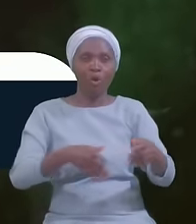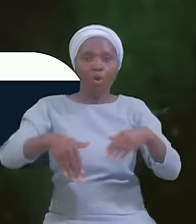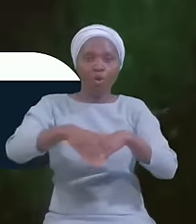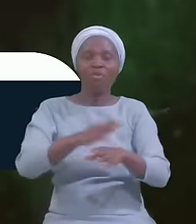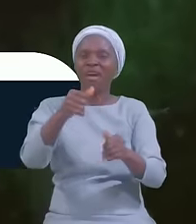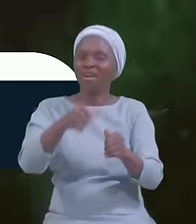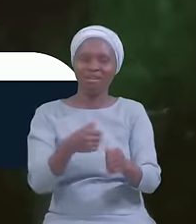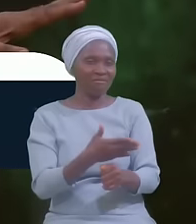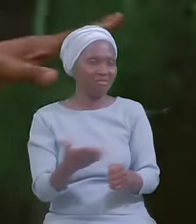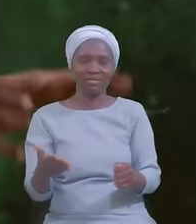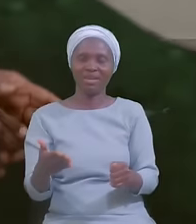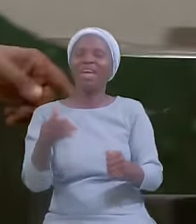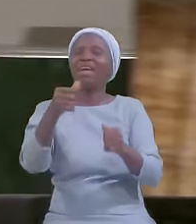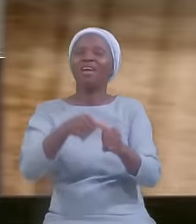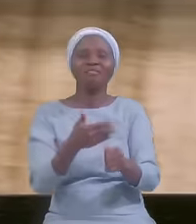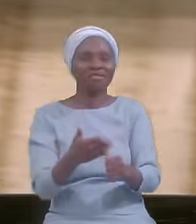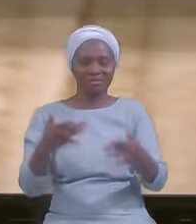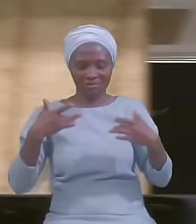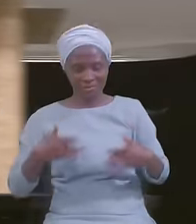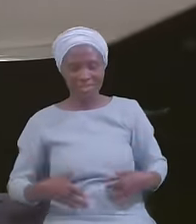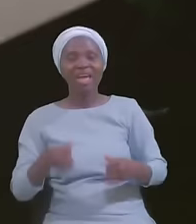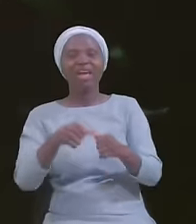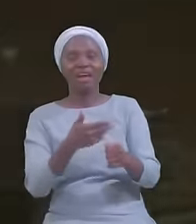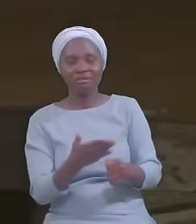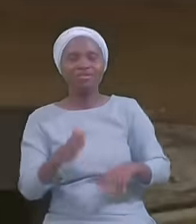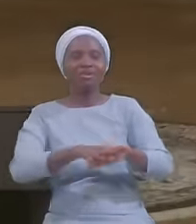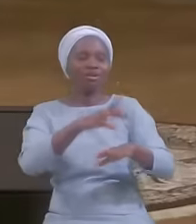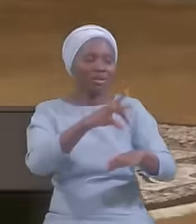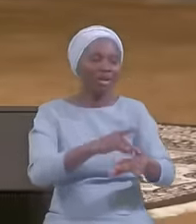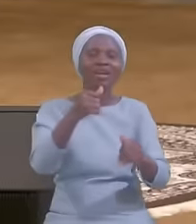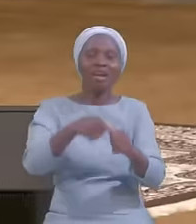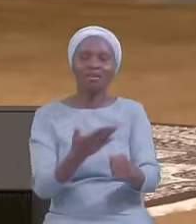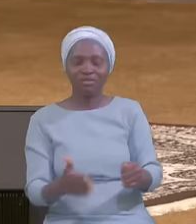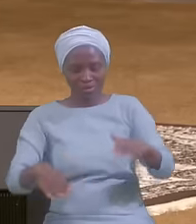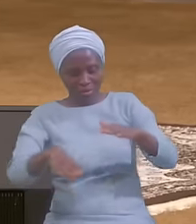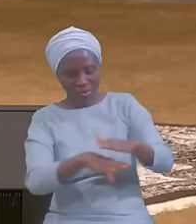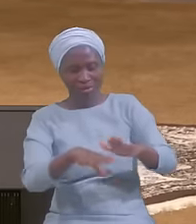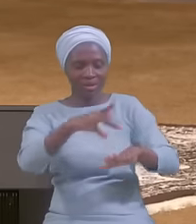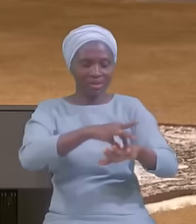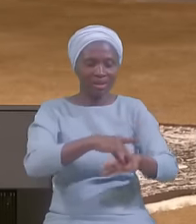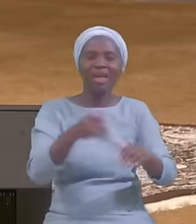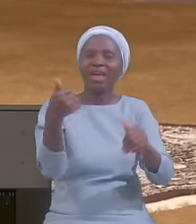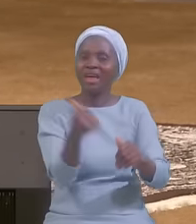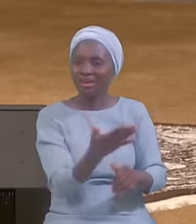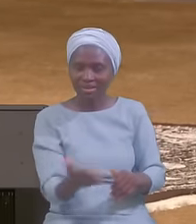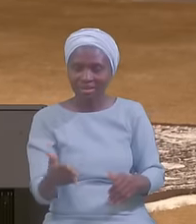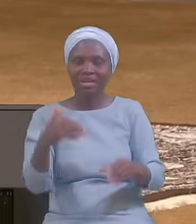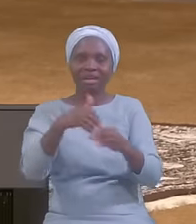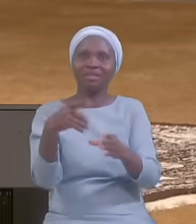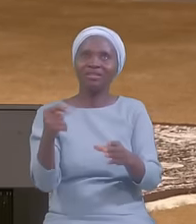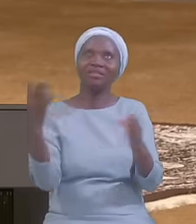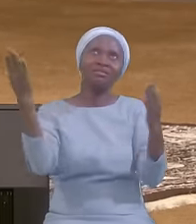everything, literally, everything on earth, everything underneath the earth, anything in the